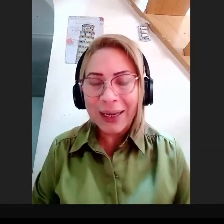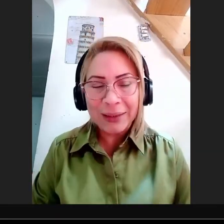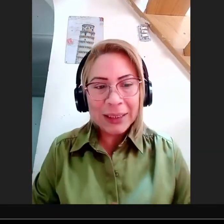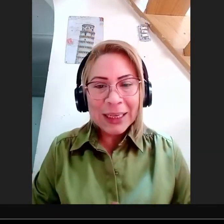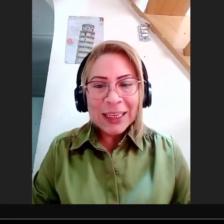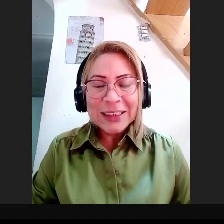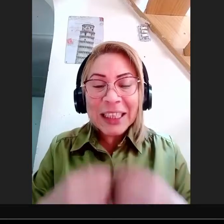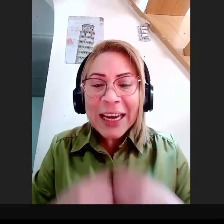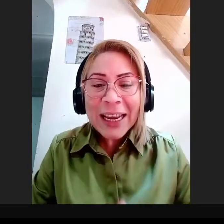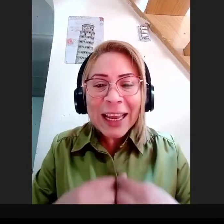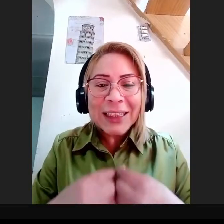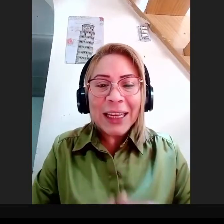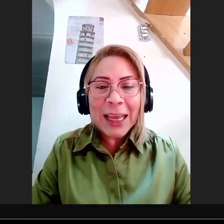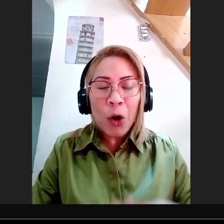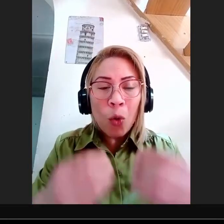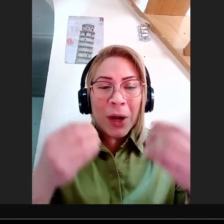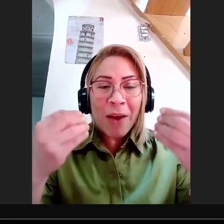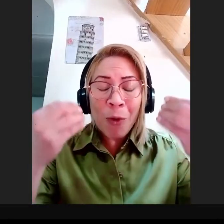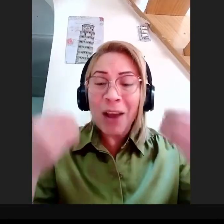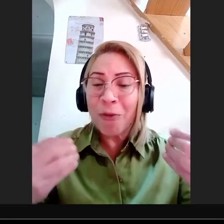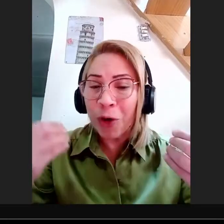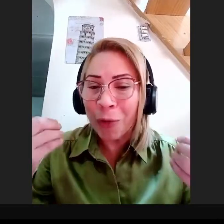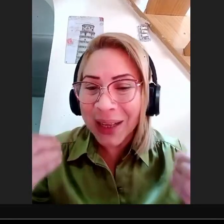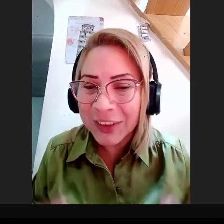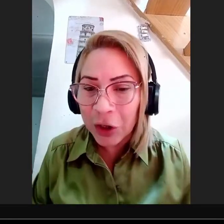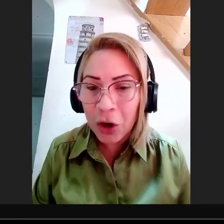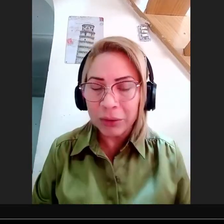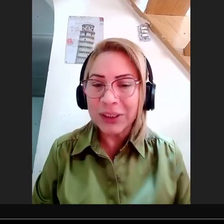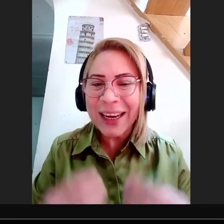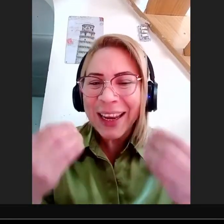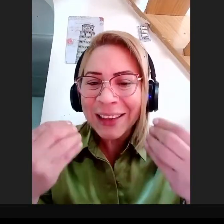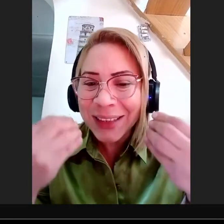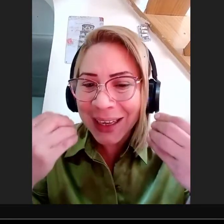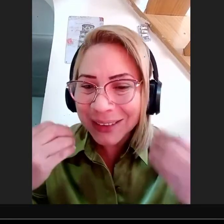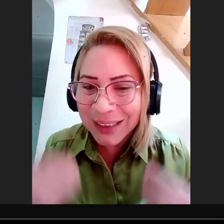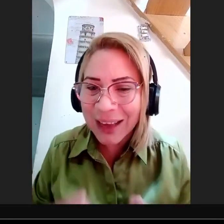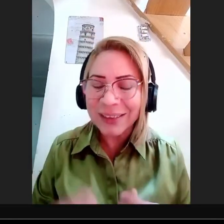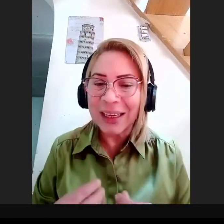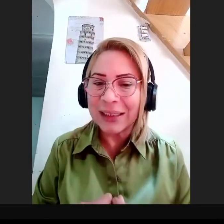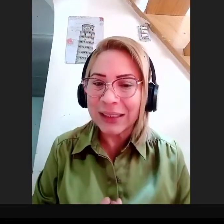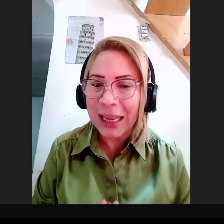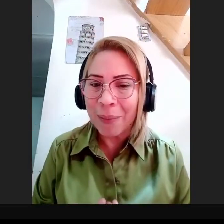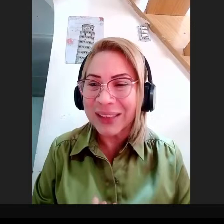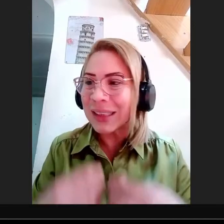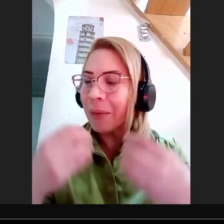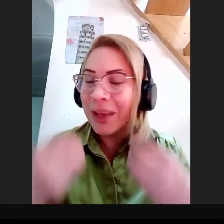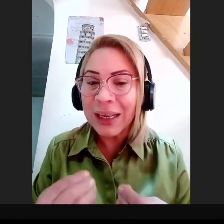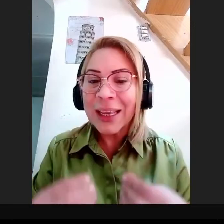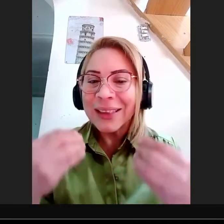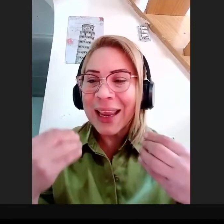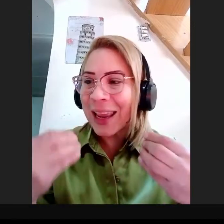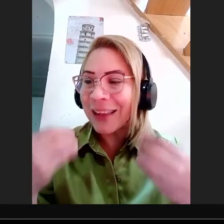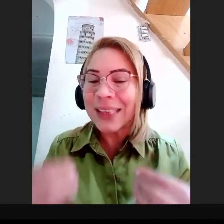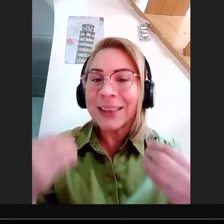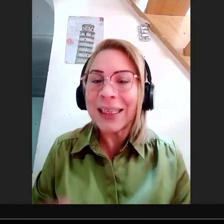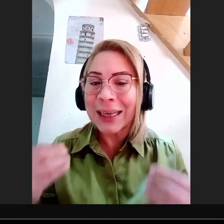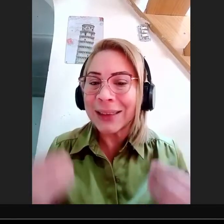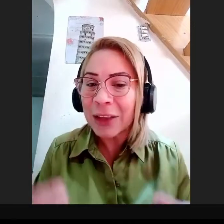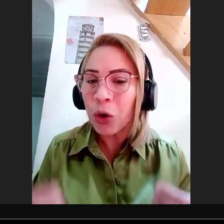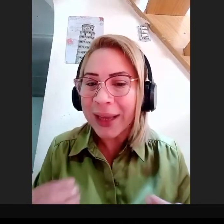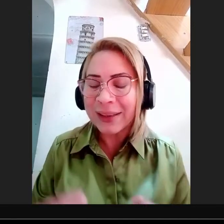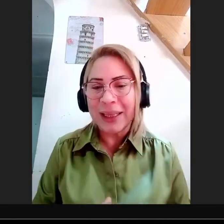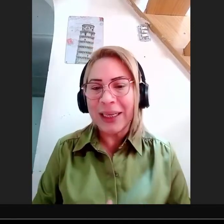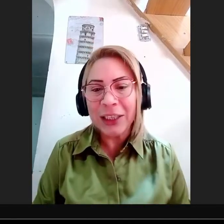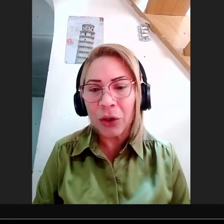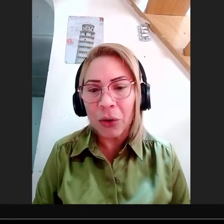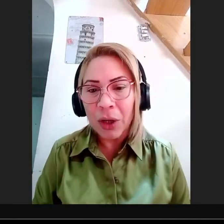Those in power, those holding positions of power, should have adequate training. They should take an interest in